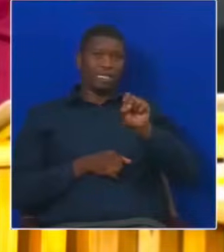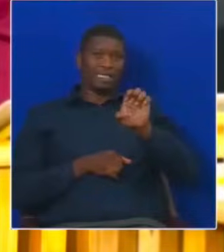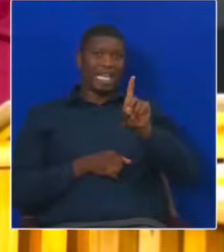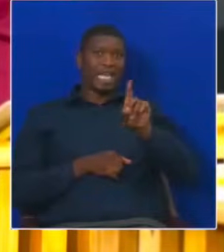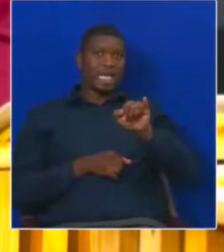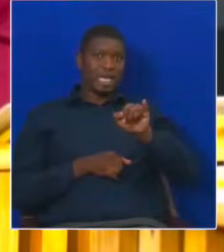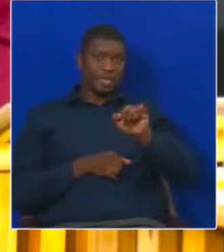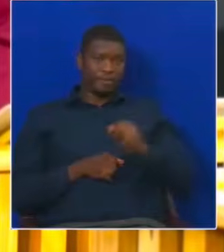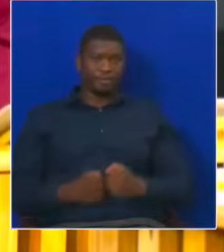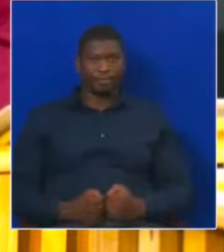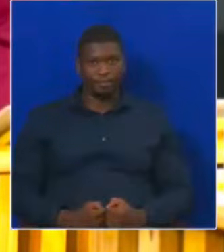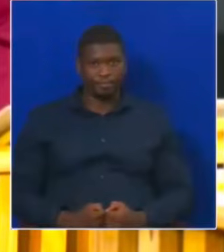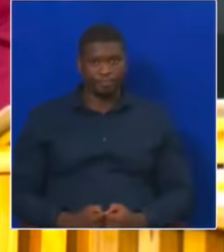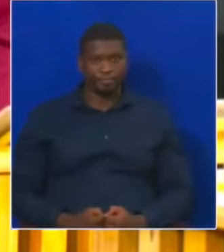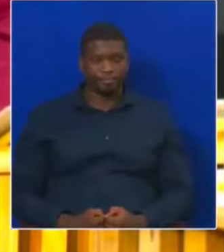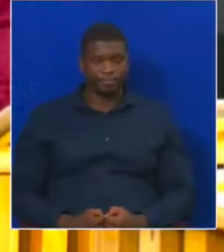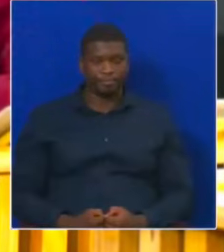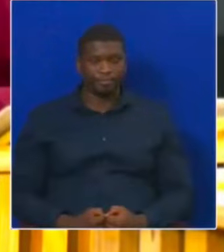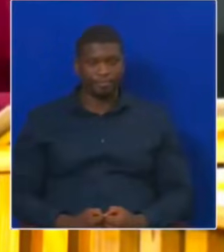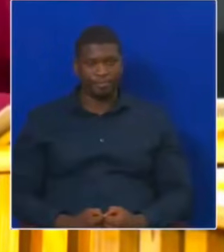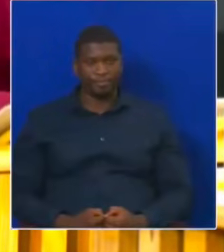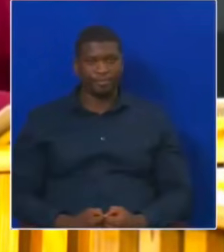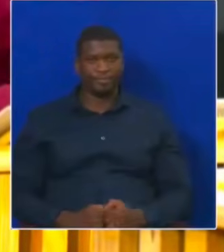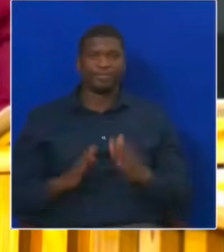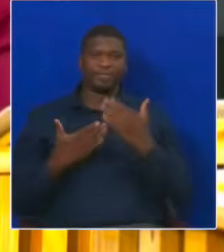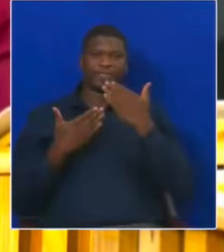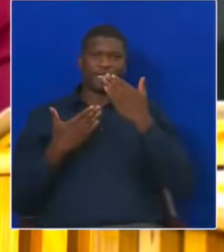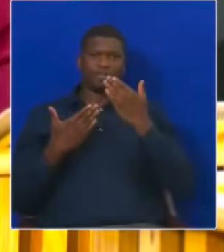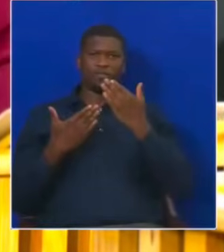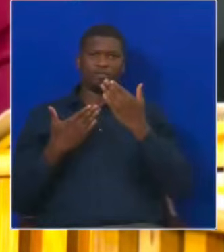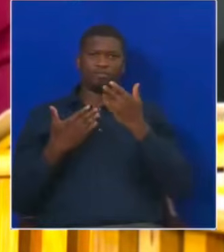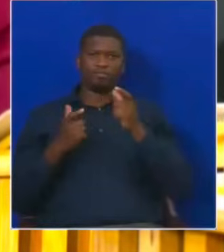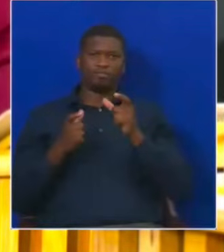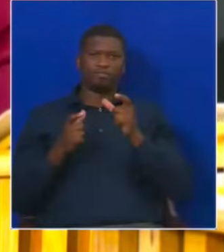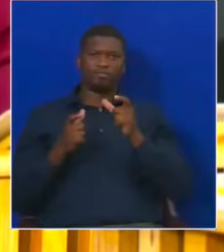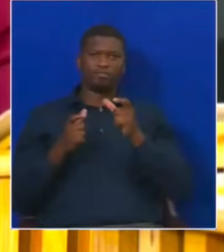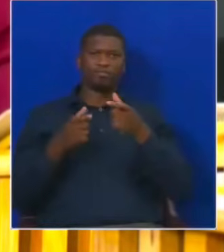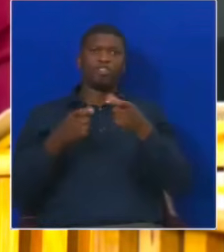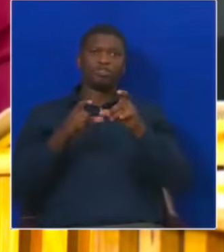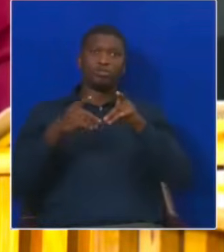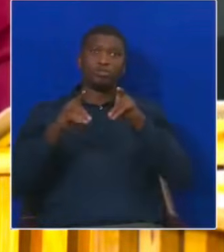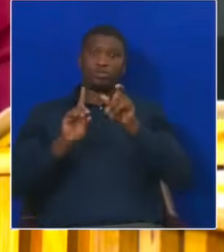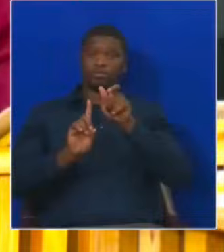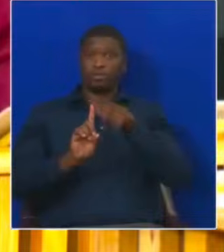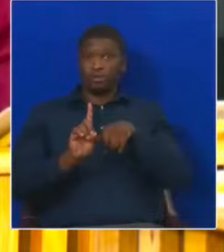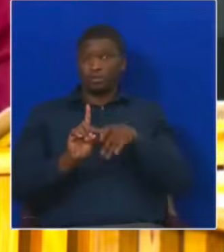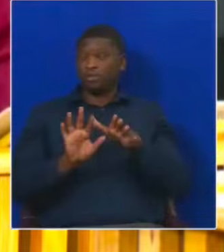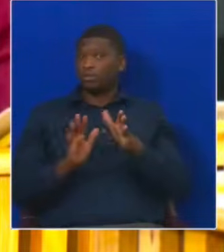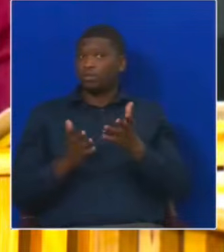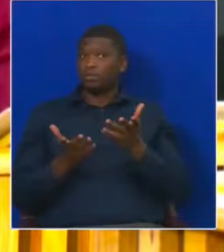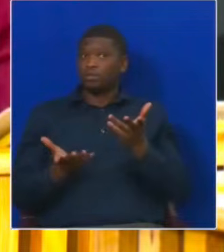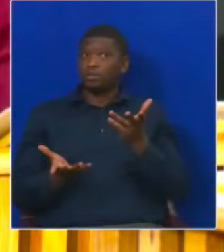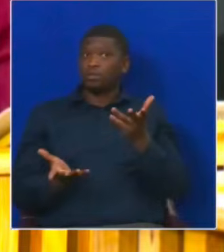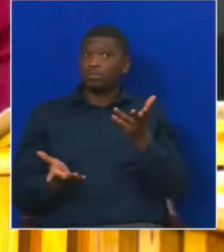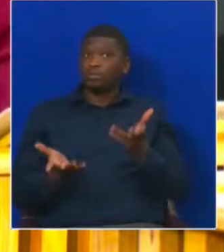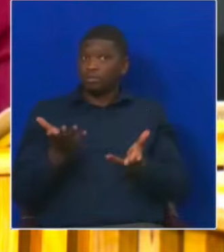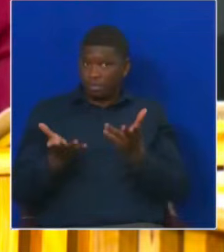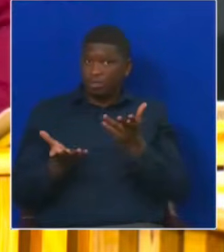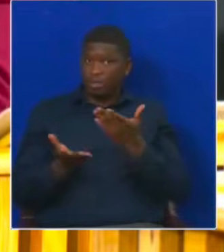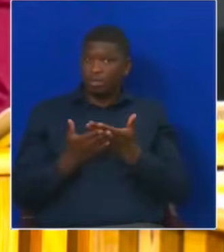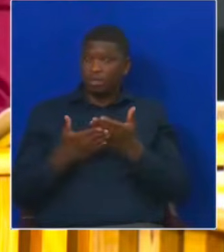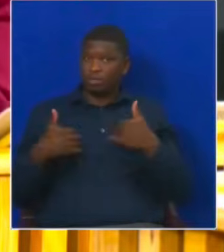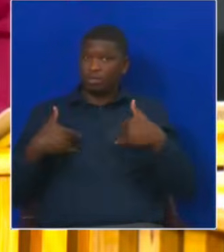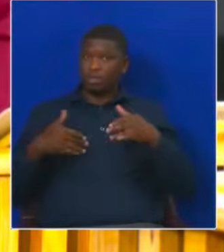Thank you, Chairperson. Chairperson, perhaps I can start on an issue of